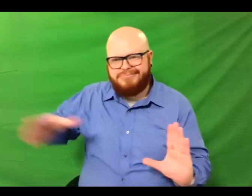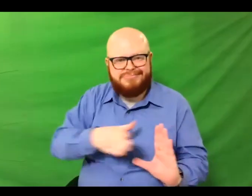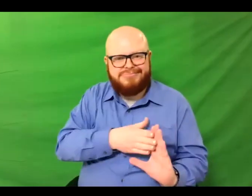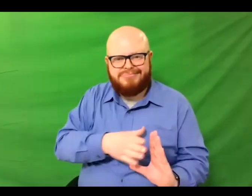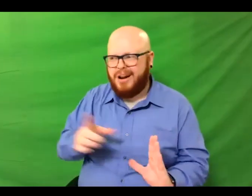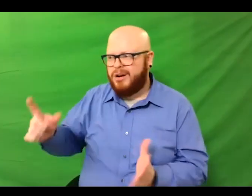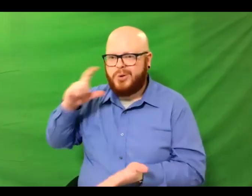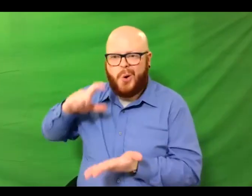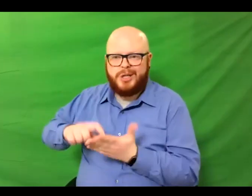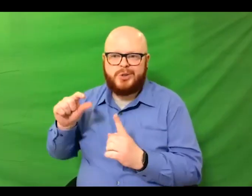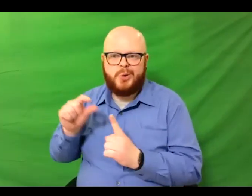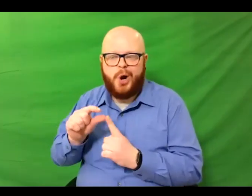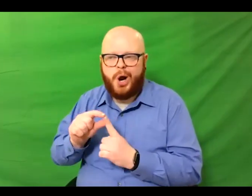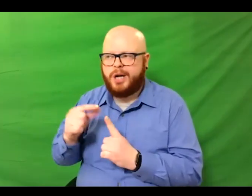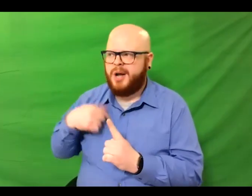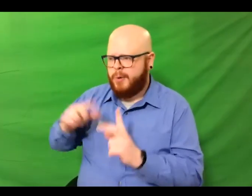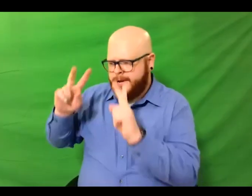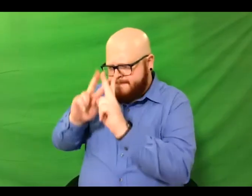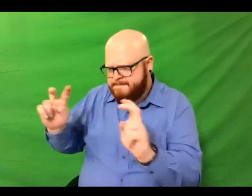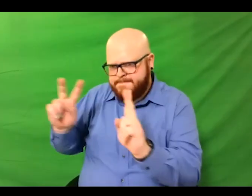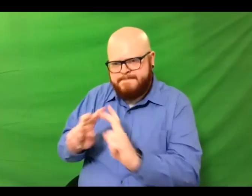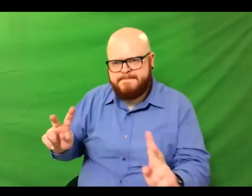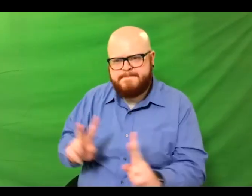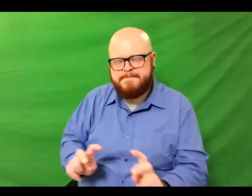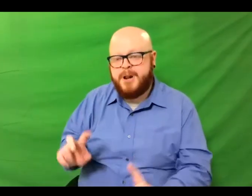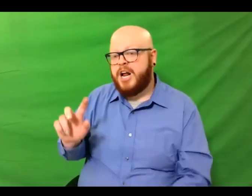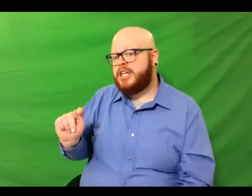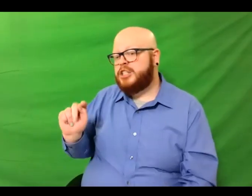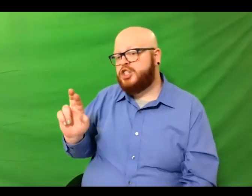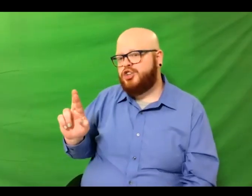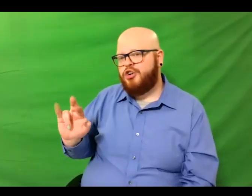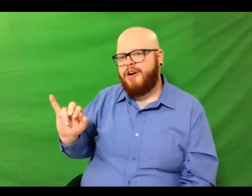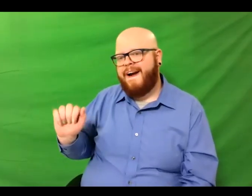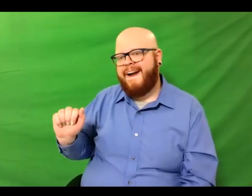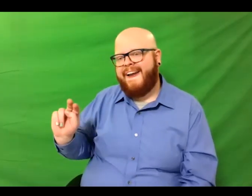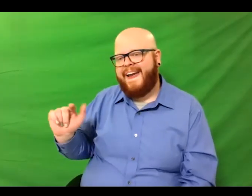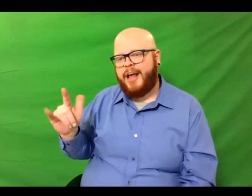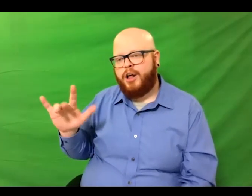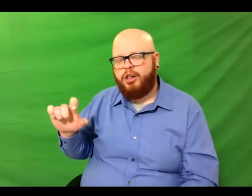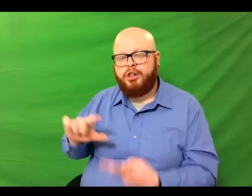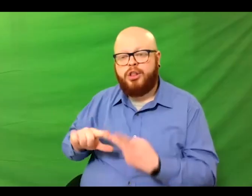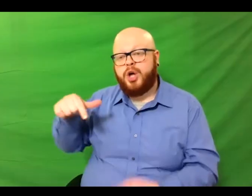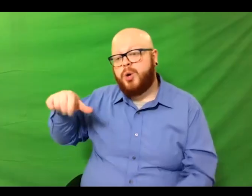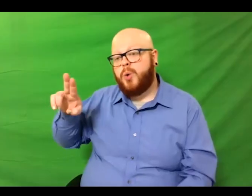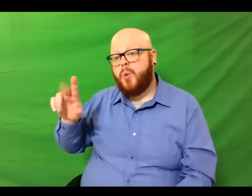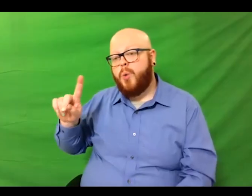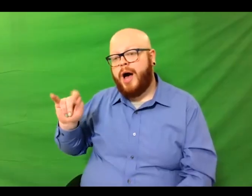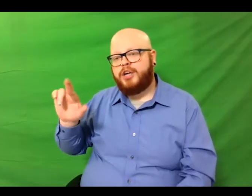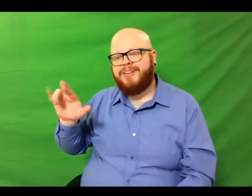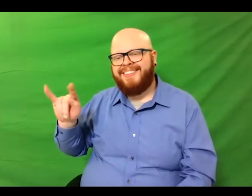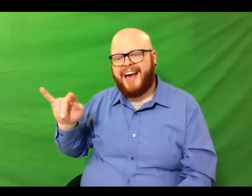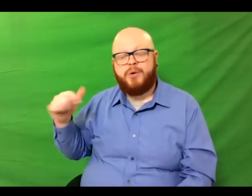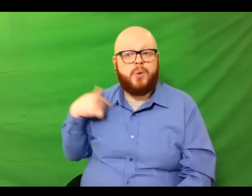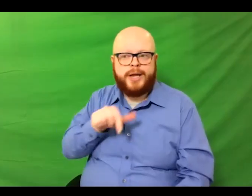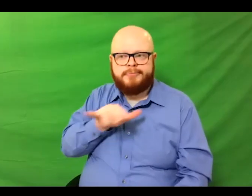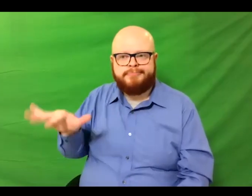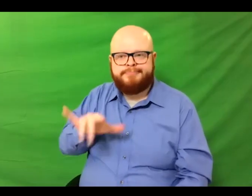as triangle or quadrilateral. If you're fingerspelling, they're going to notice that tri or that quad.